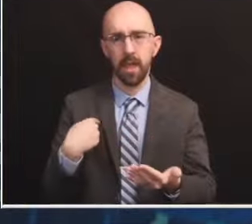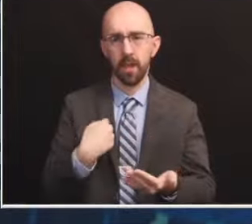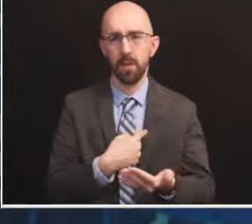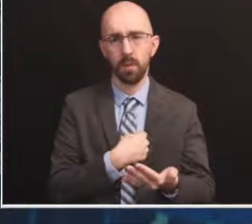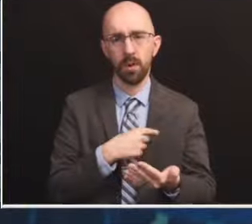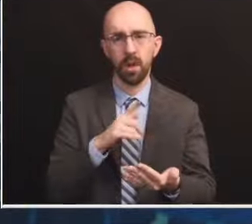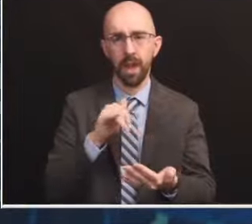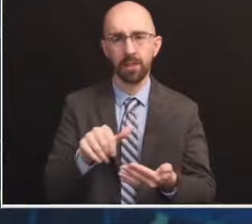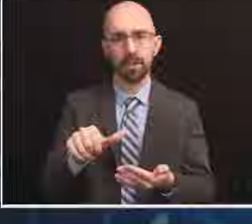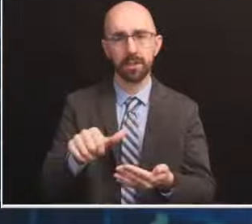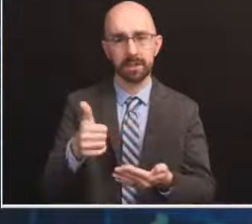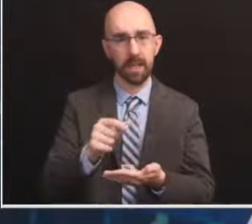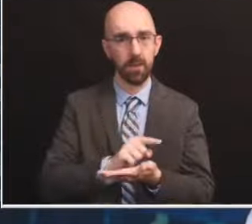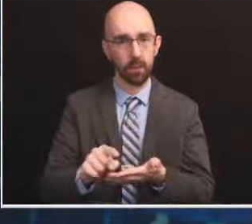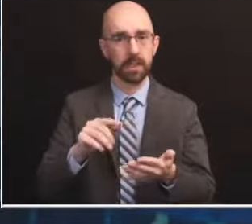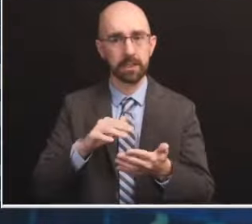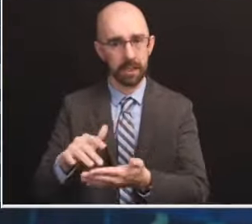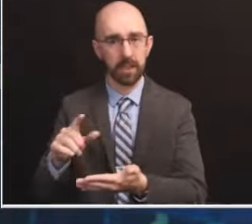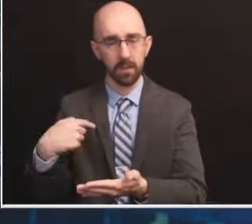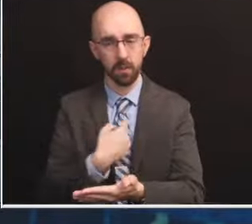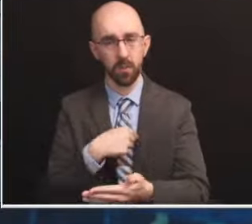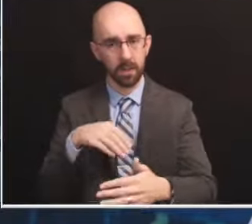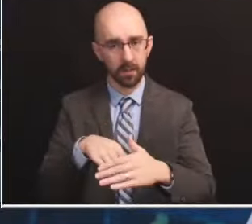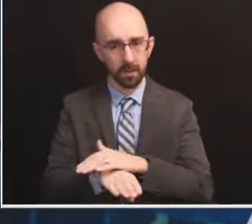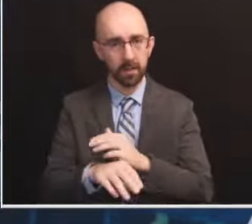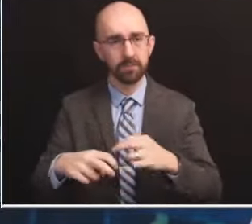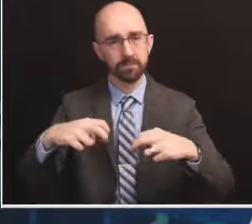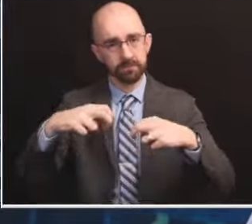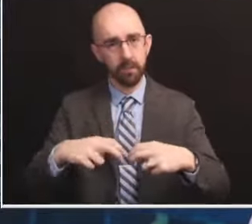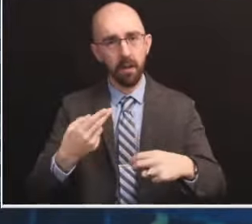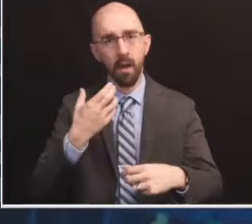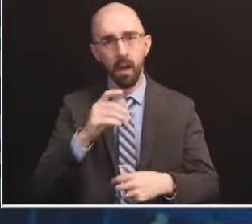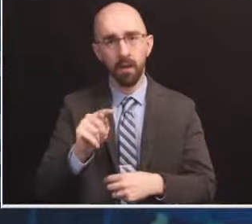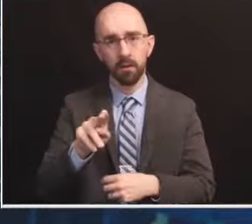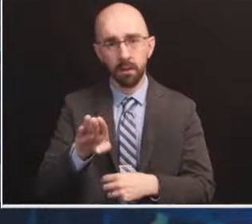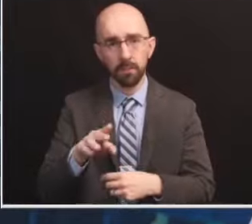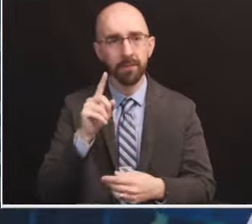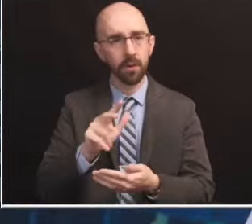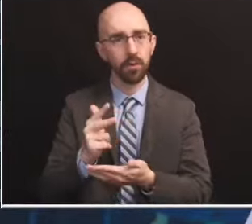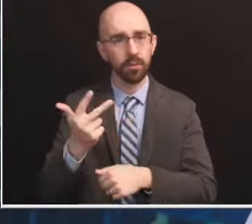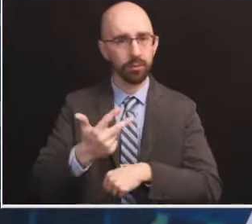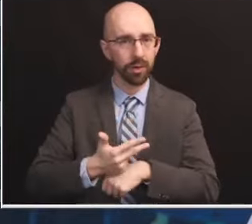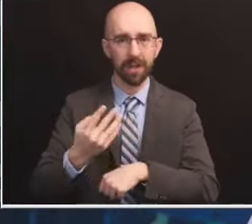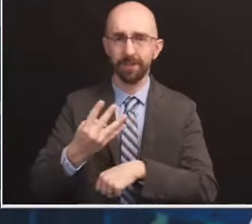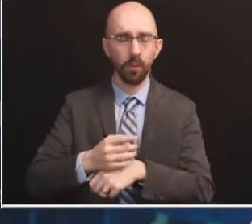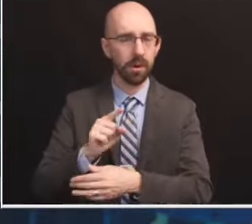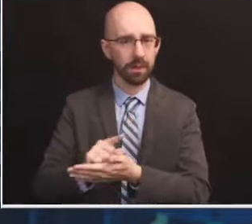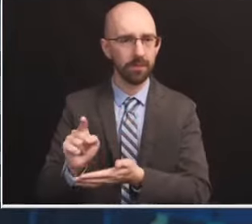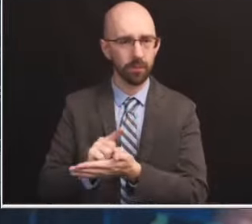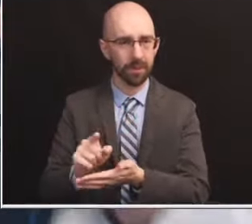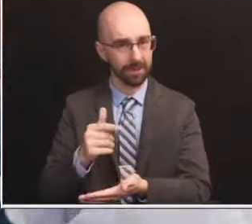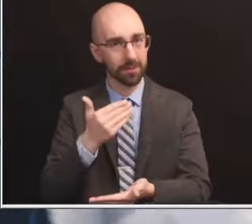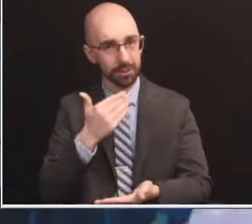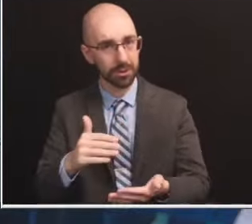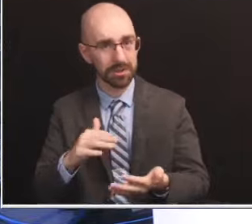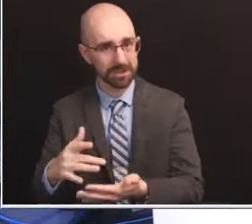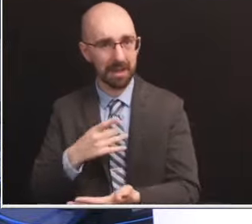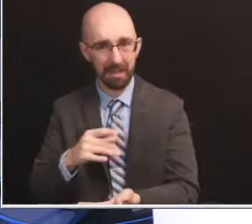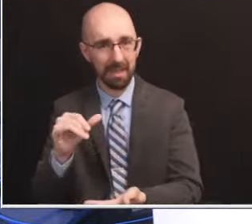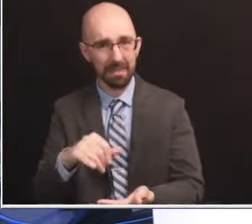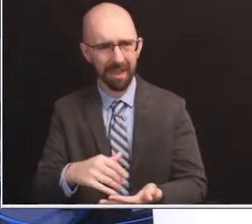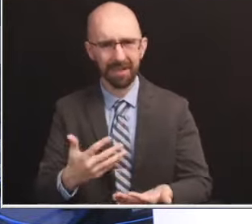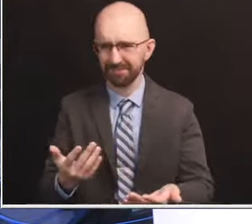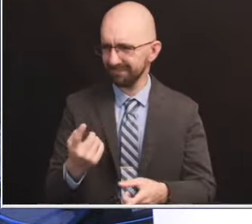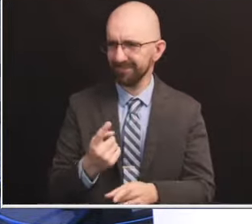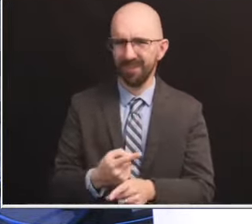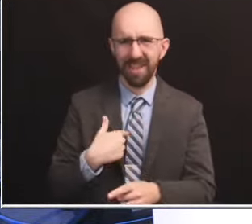study where we have people coming in and sitting in the hot tub, I think 3 days a week, 3 or 4 days a week. That's a good study. Yes. I like that. Yeah, right? Would you like to